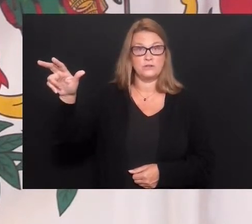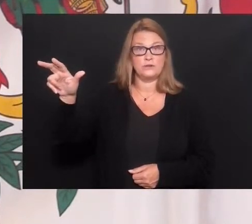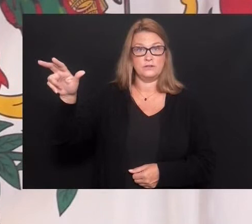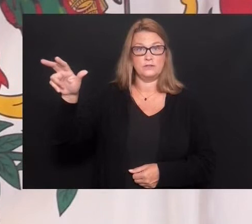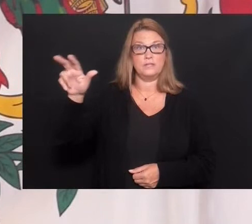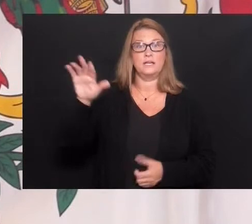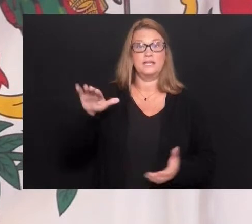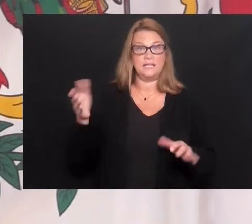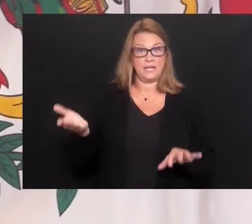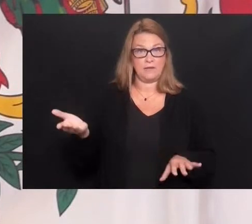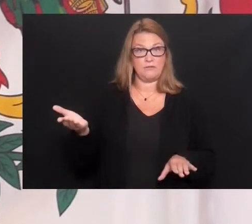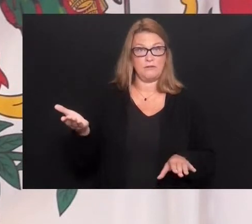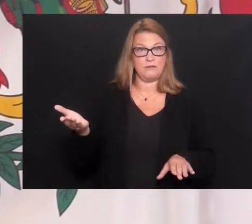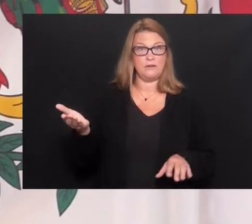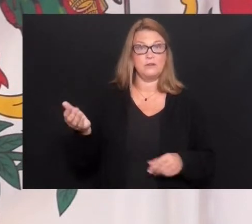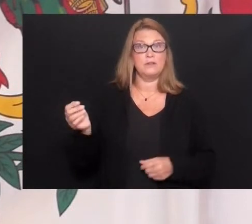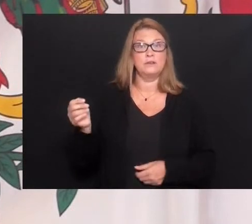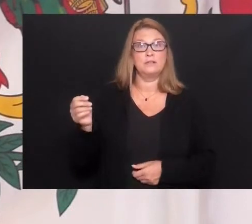3,733rd death.